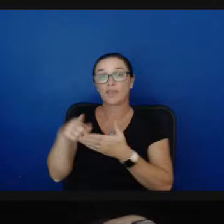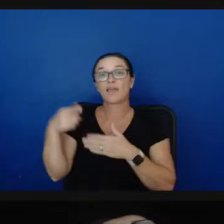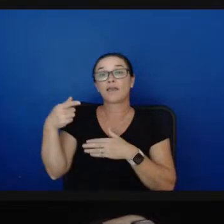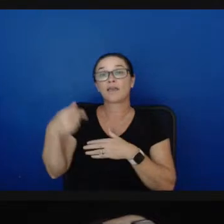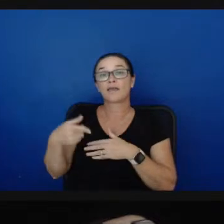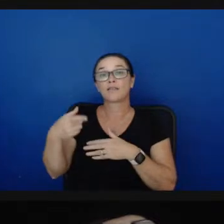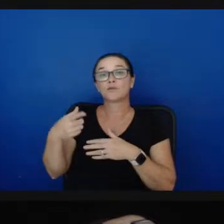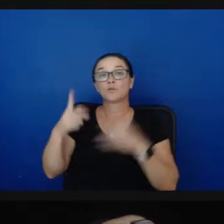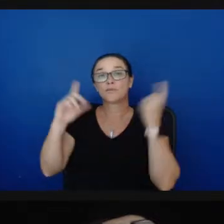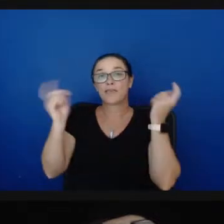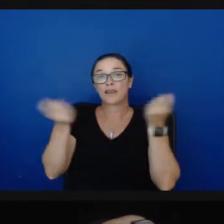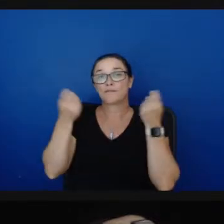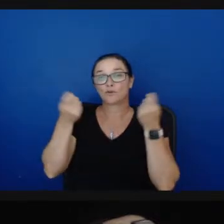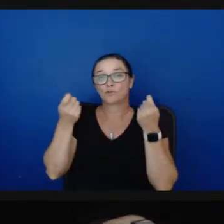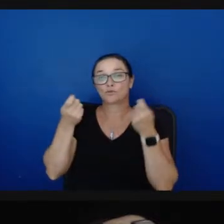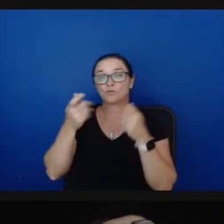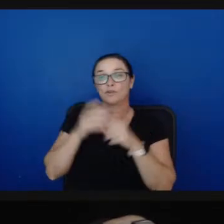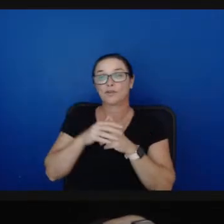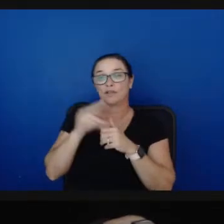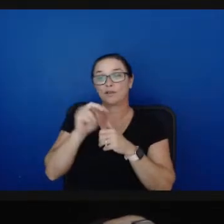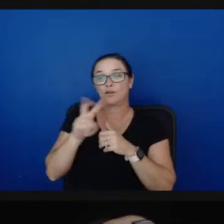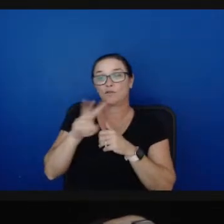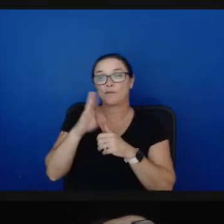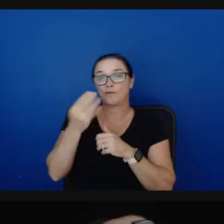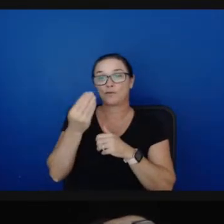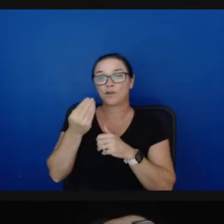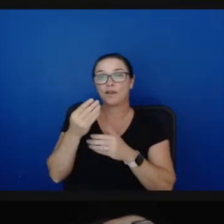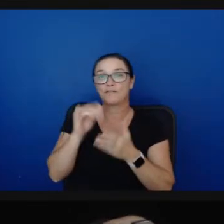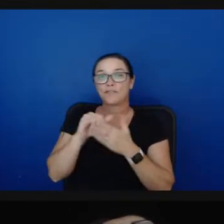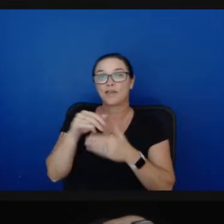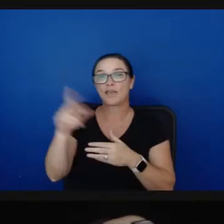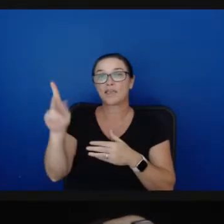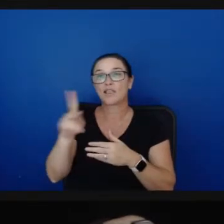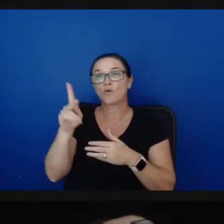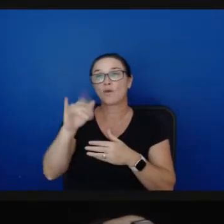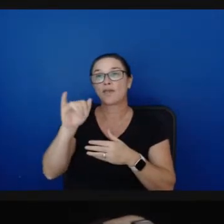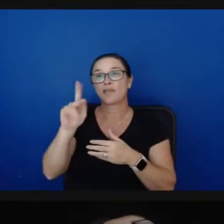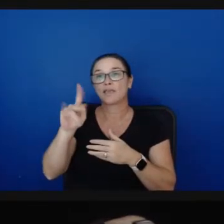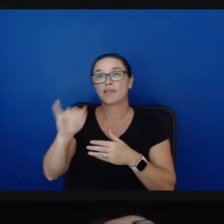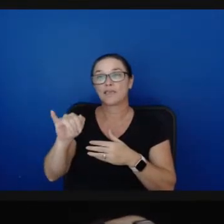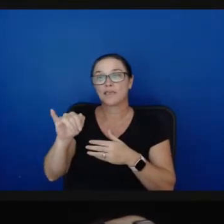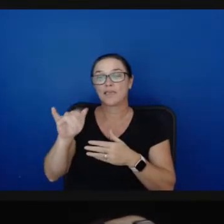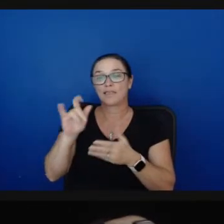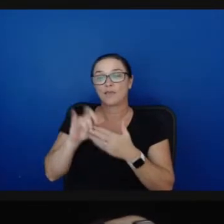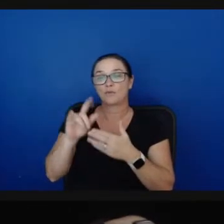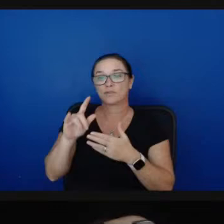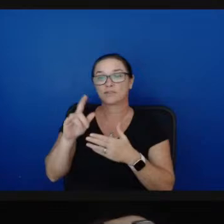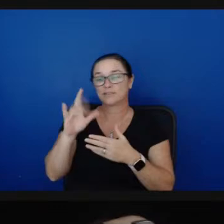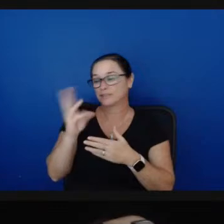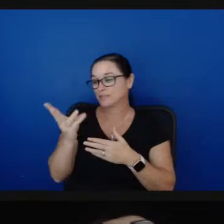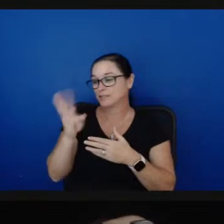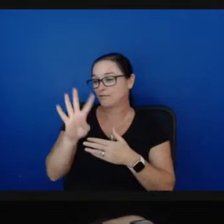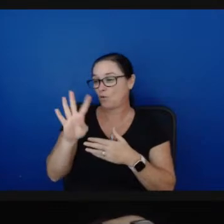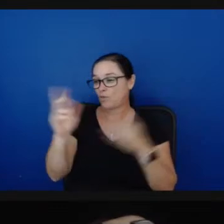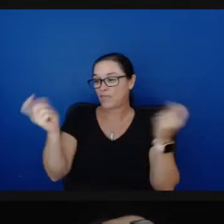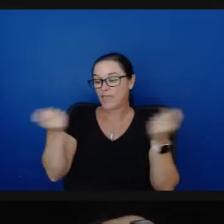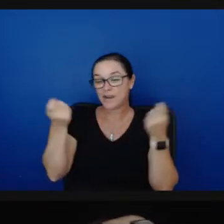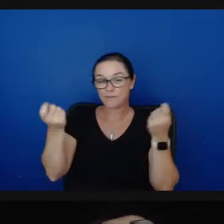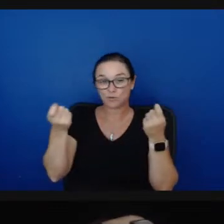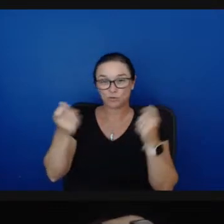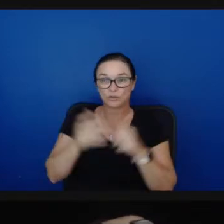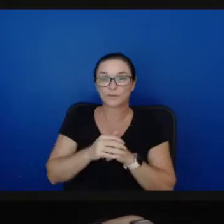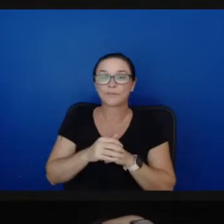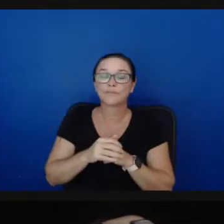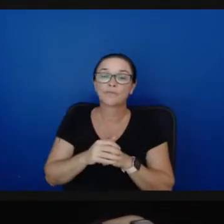couple of days ago, the 14th, of the Kilauea eruption. Would have been the 64th anniversary. And 4